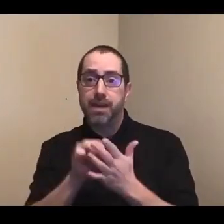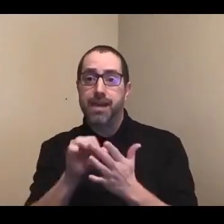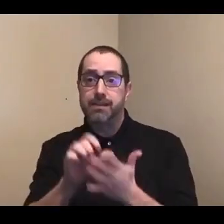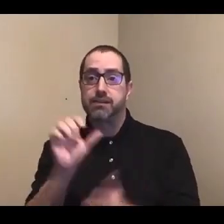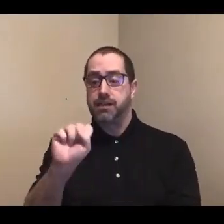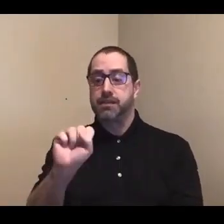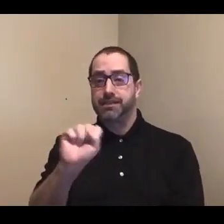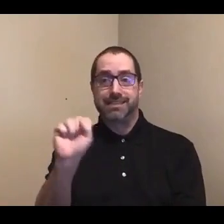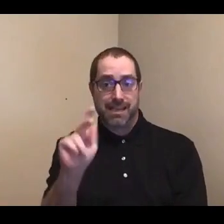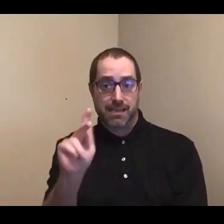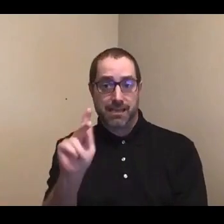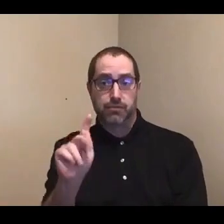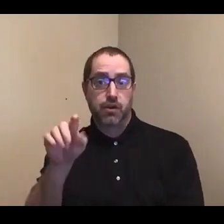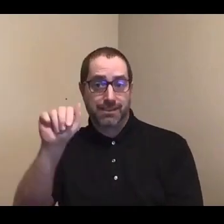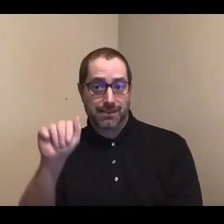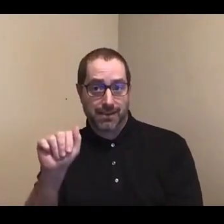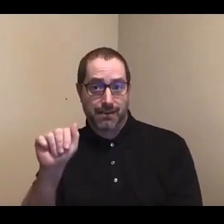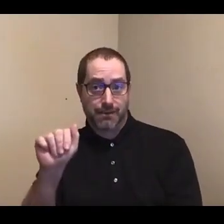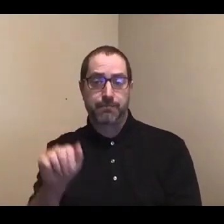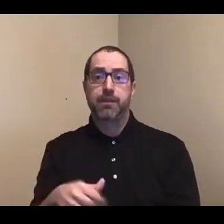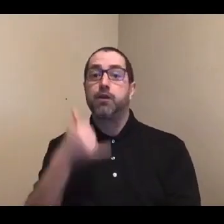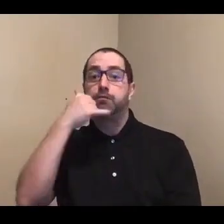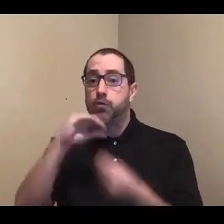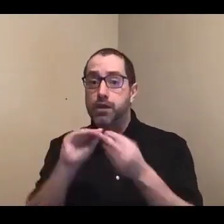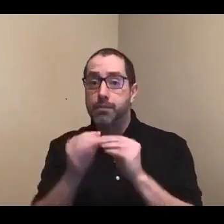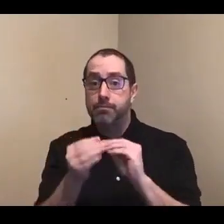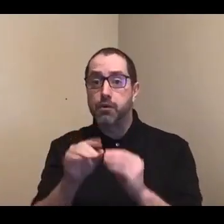The toll-free number is